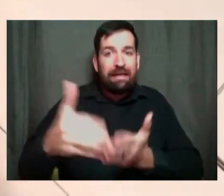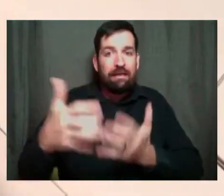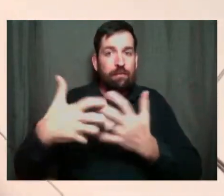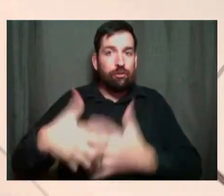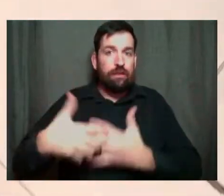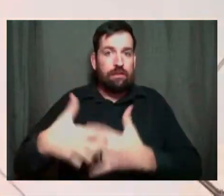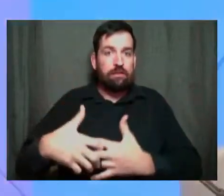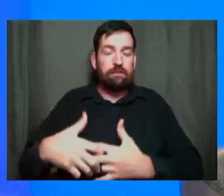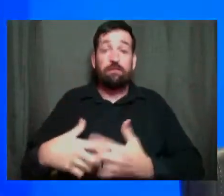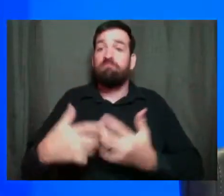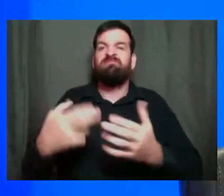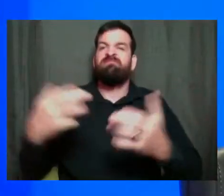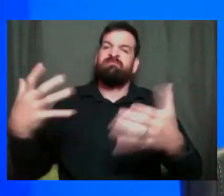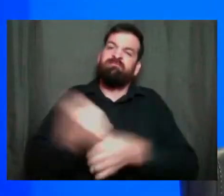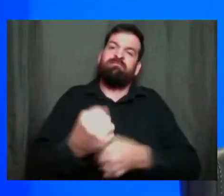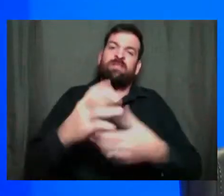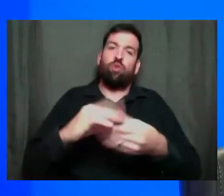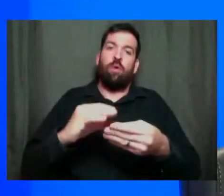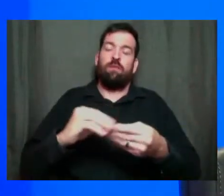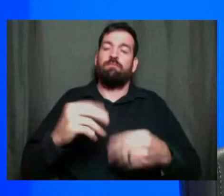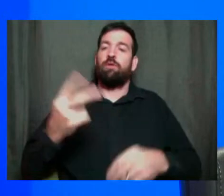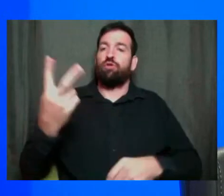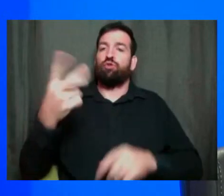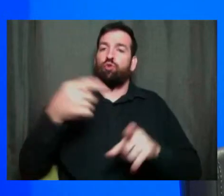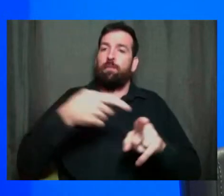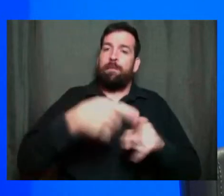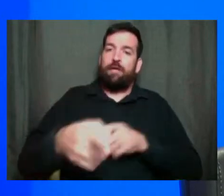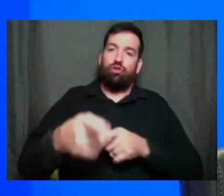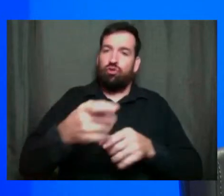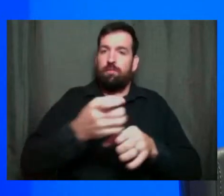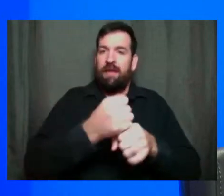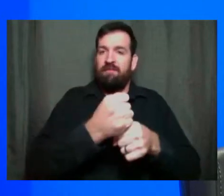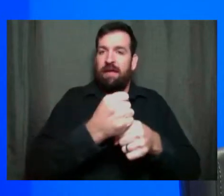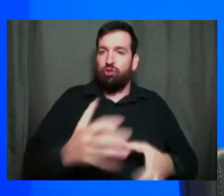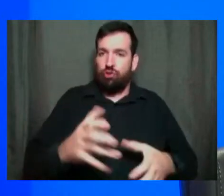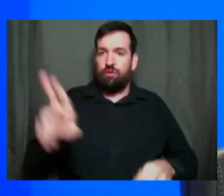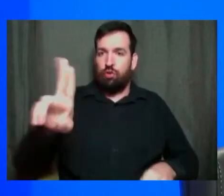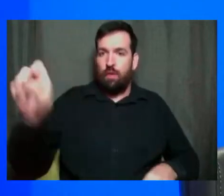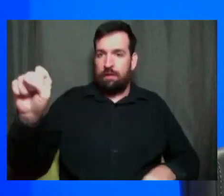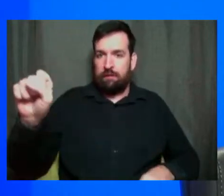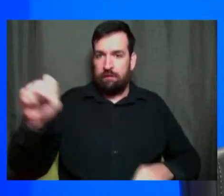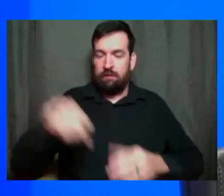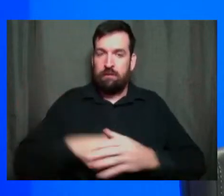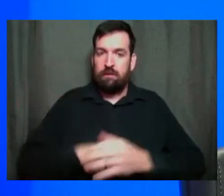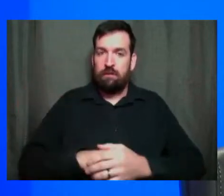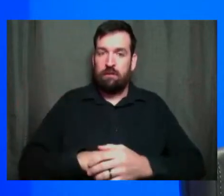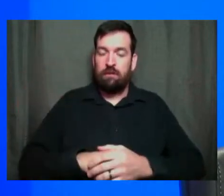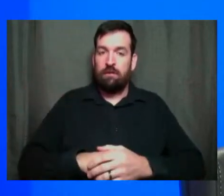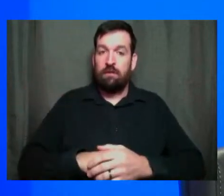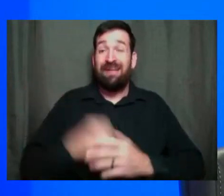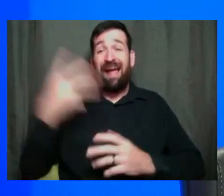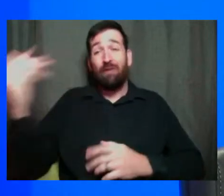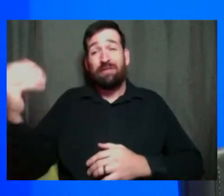quick story is there's 2 major manufacturers in the United States Outside the U.S., there are a few handful of others, and since this has